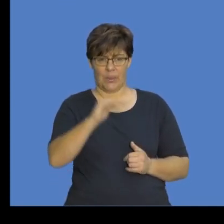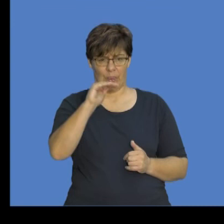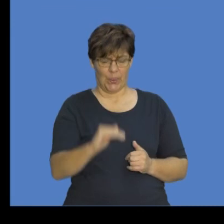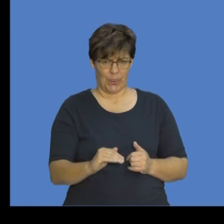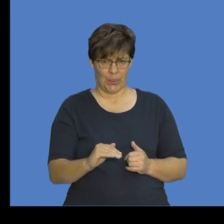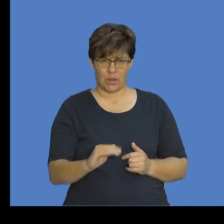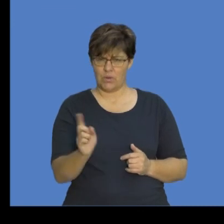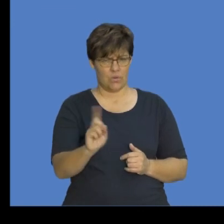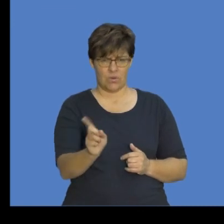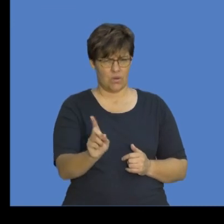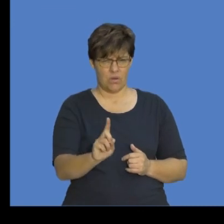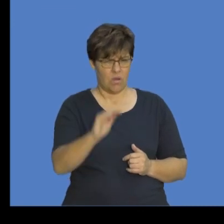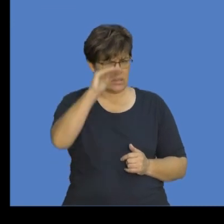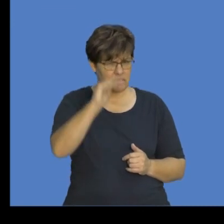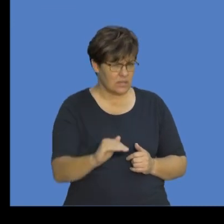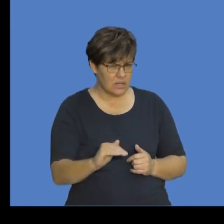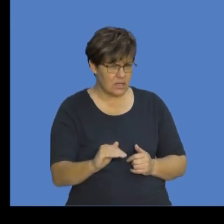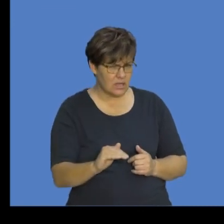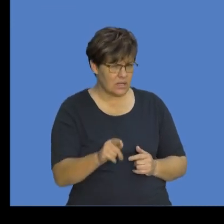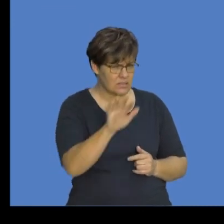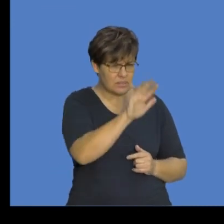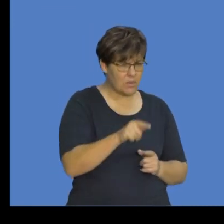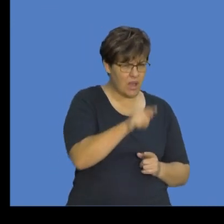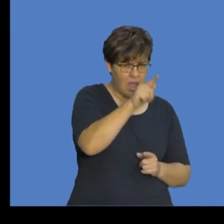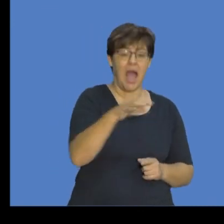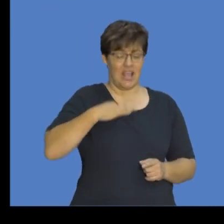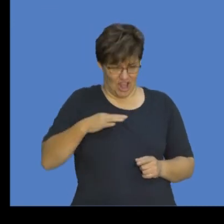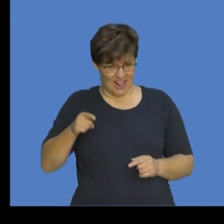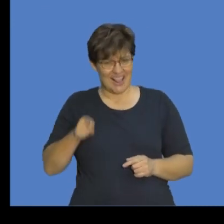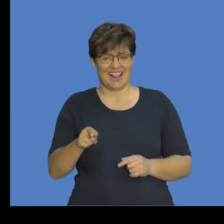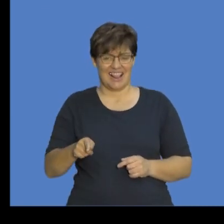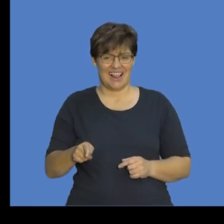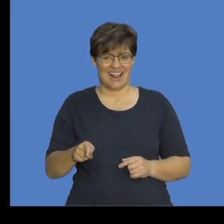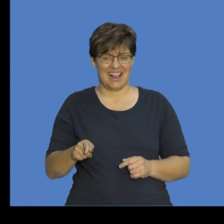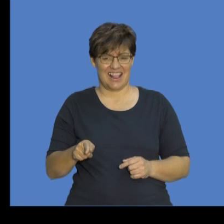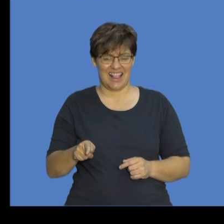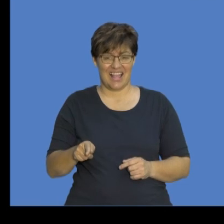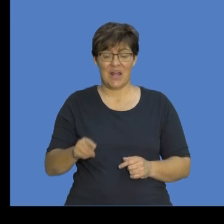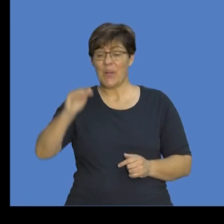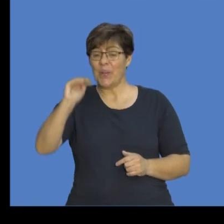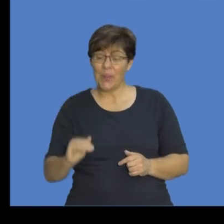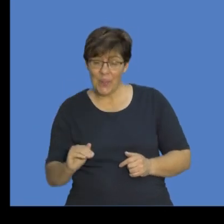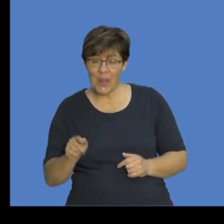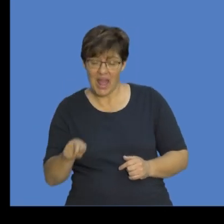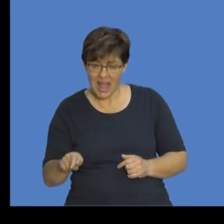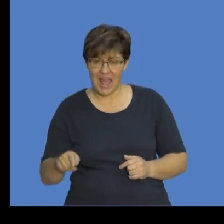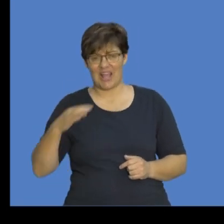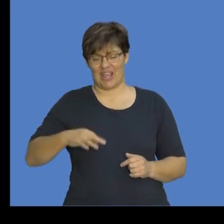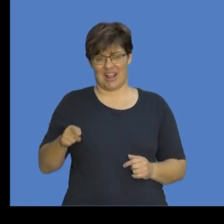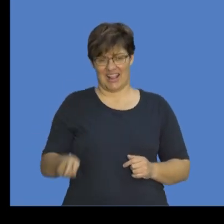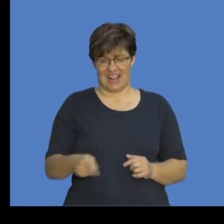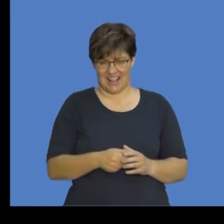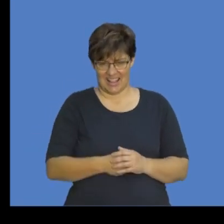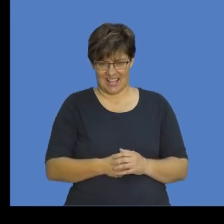the smallest is somewhere there. It's a girl, making a mistake. So the smallest